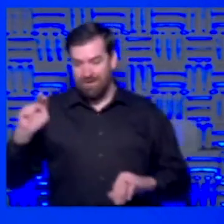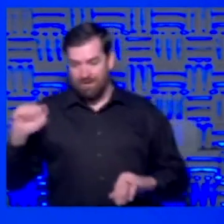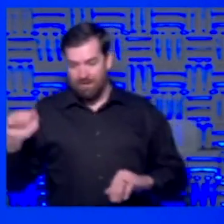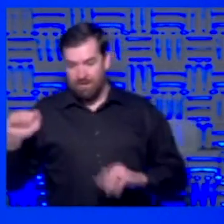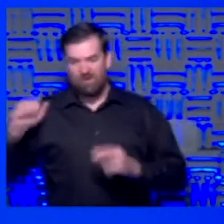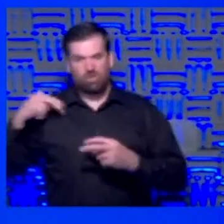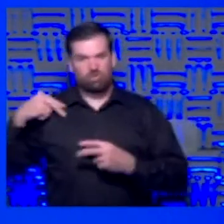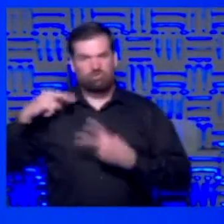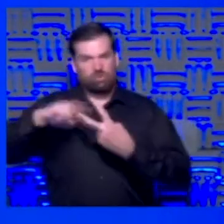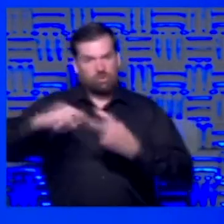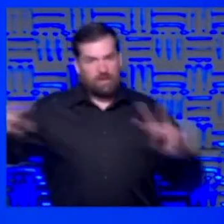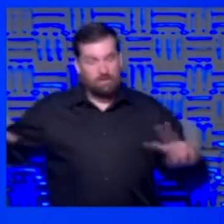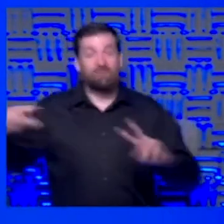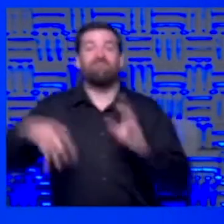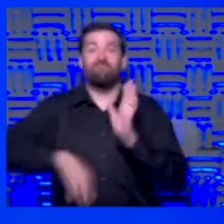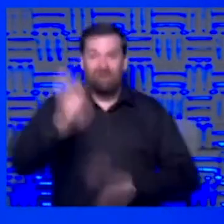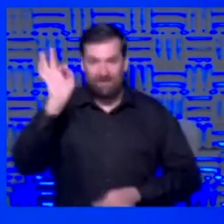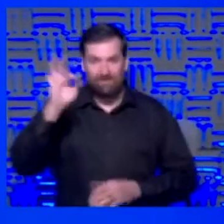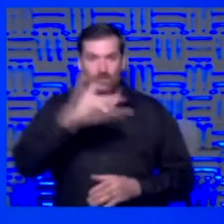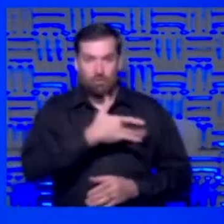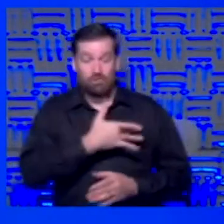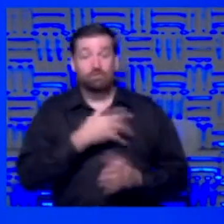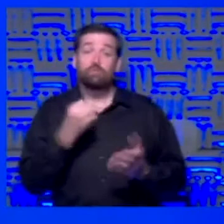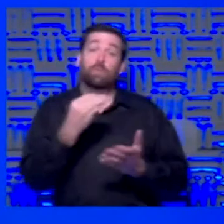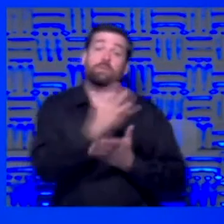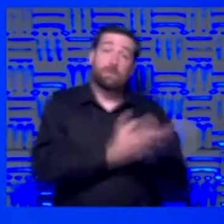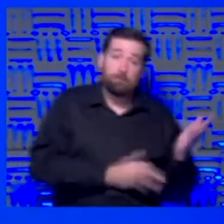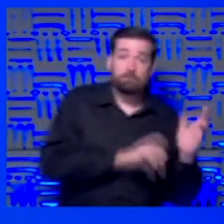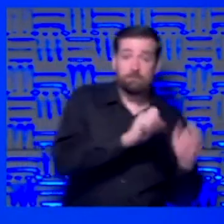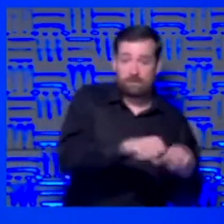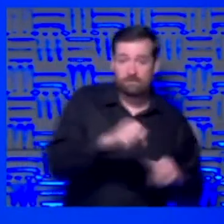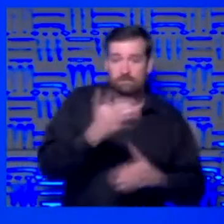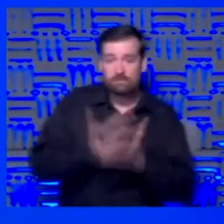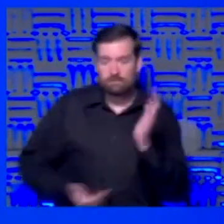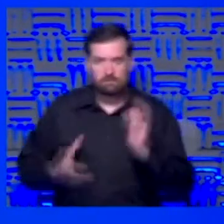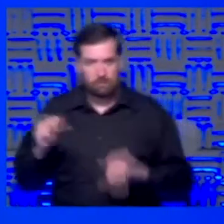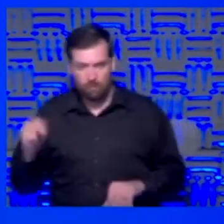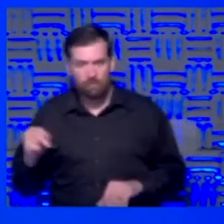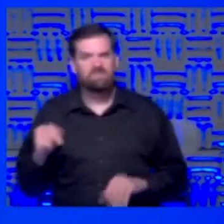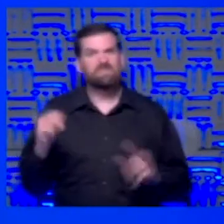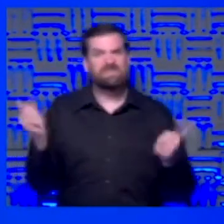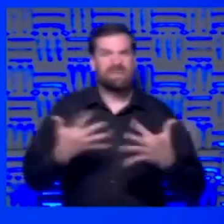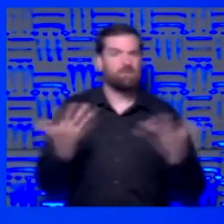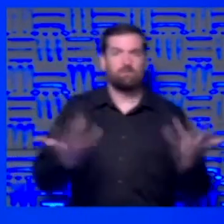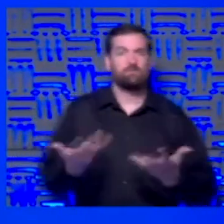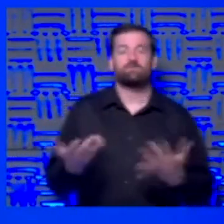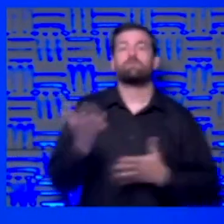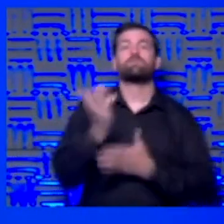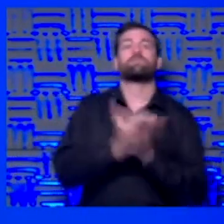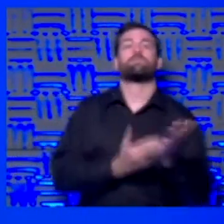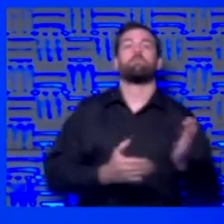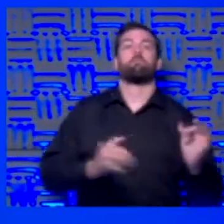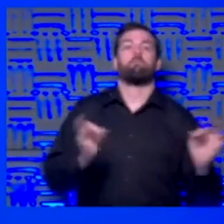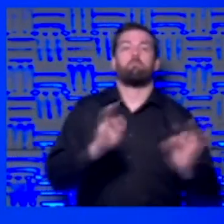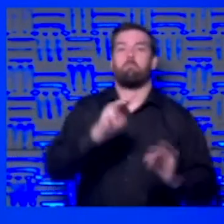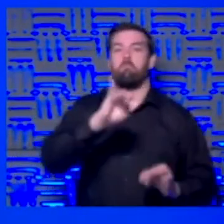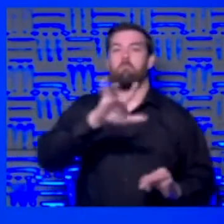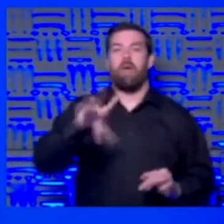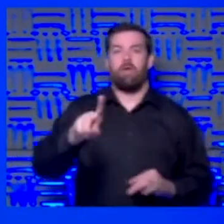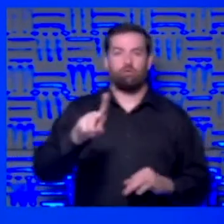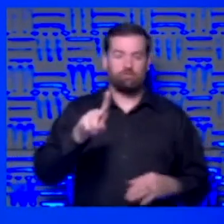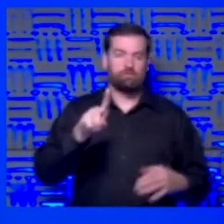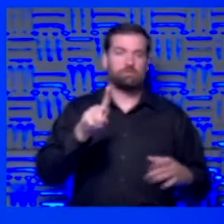material, did find it in the heart cells. So we know it can affect it. The scary thing about this is even people with mild to moderate disease